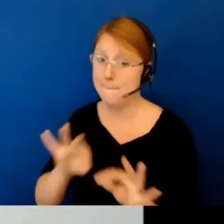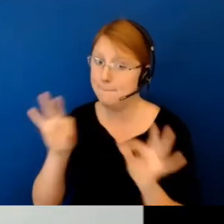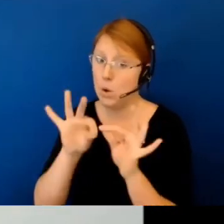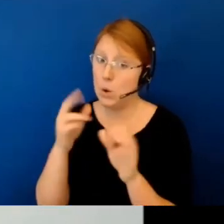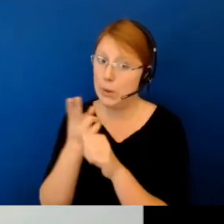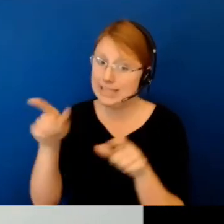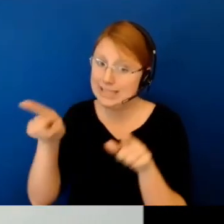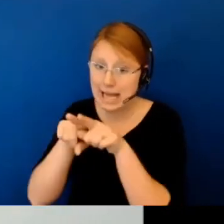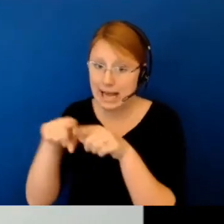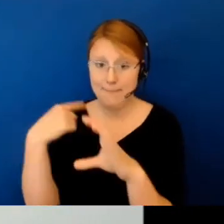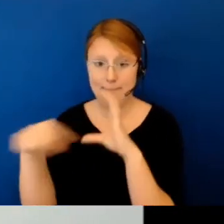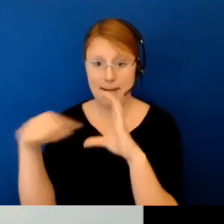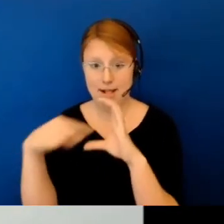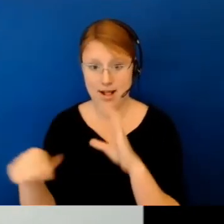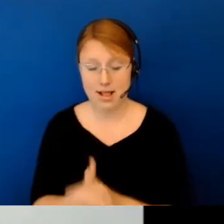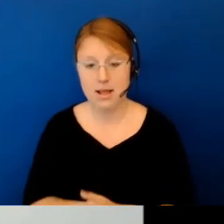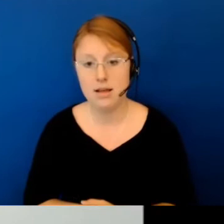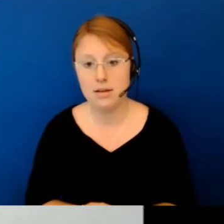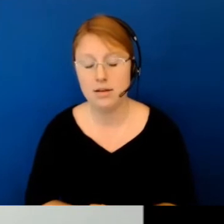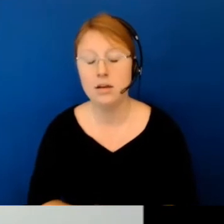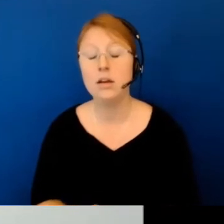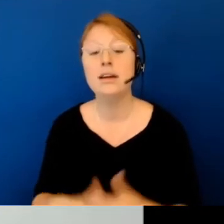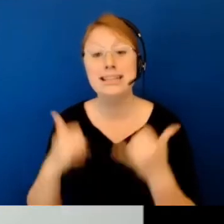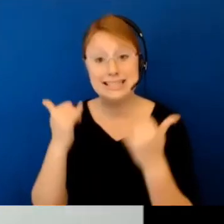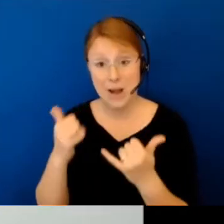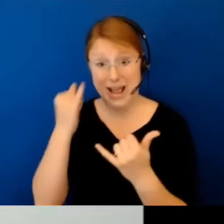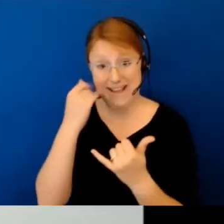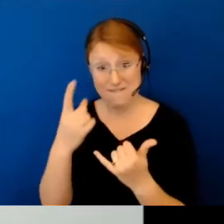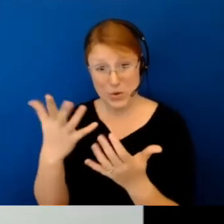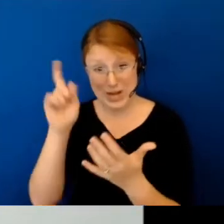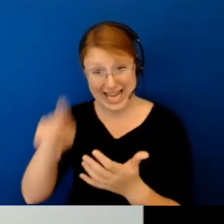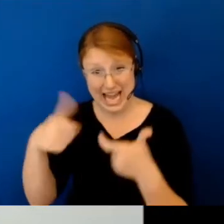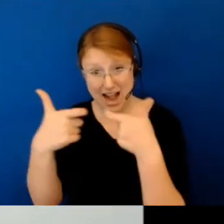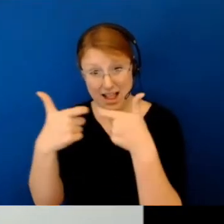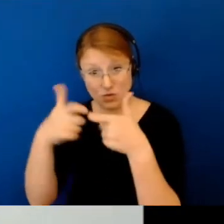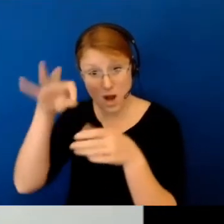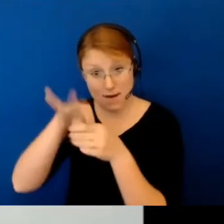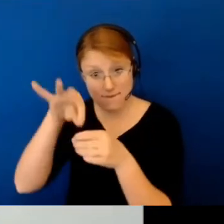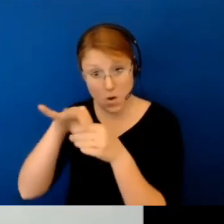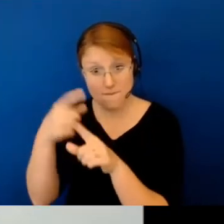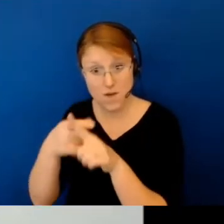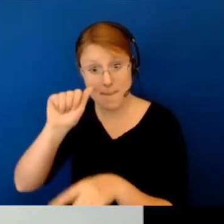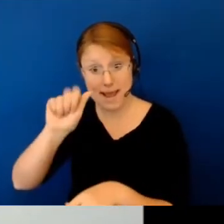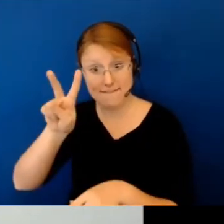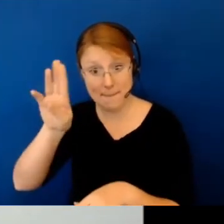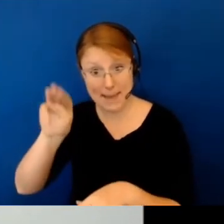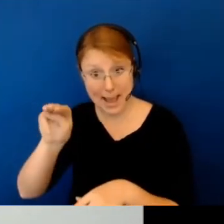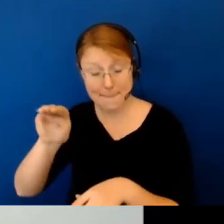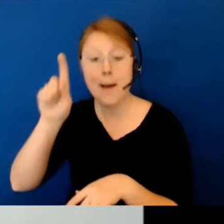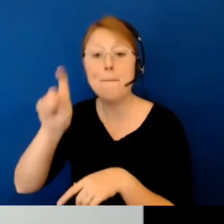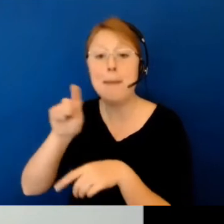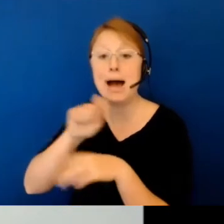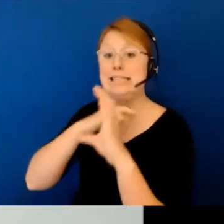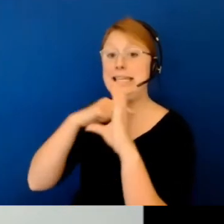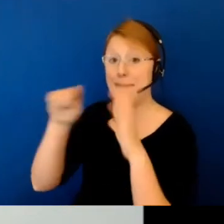Note that you must submit all of this information and a request for an accommodation no later than 5 p.m. on